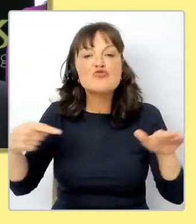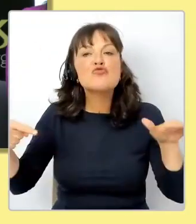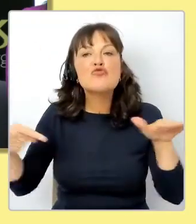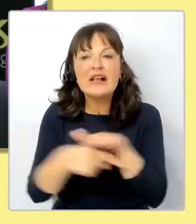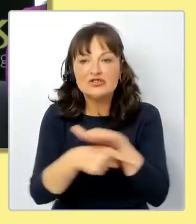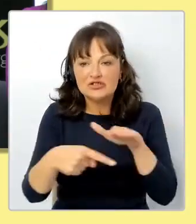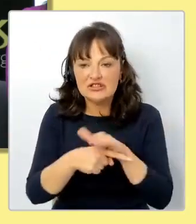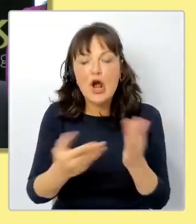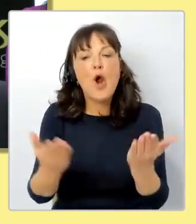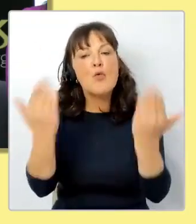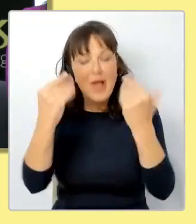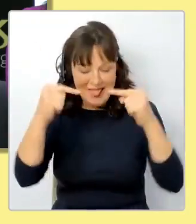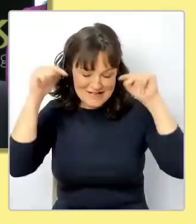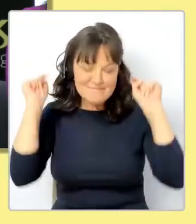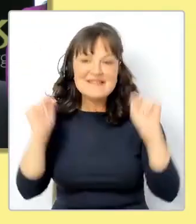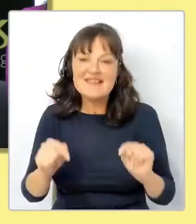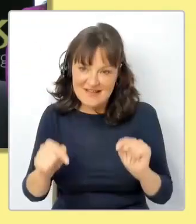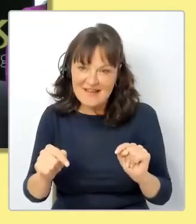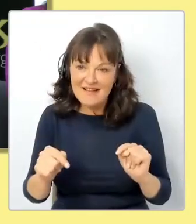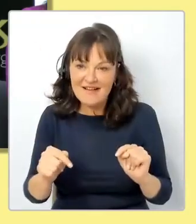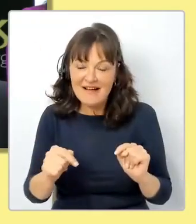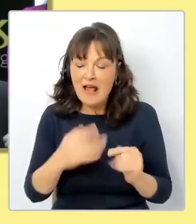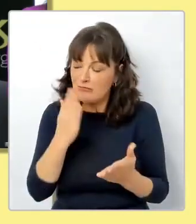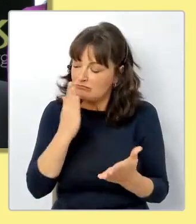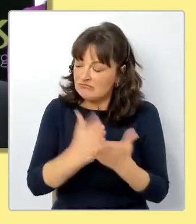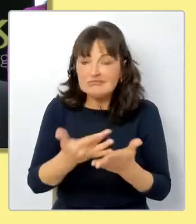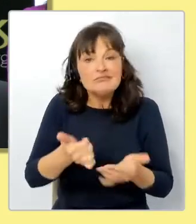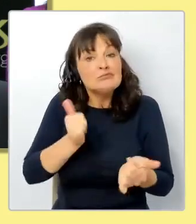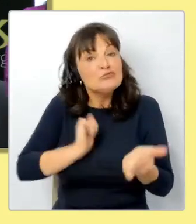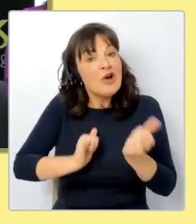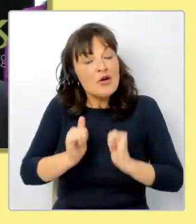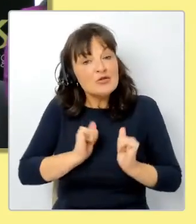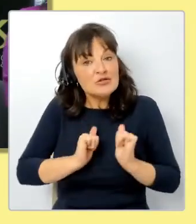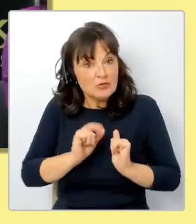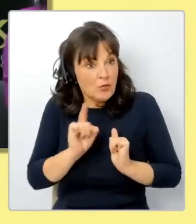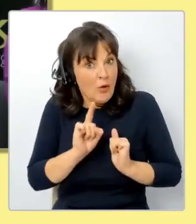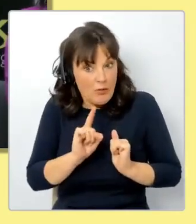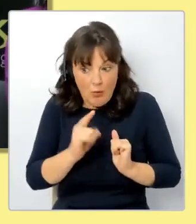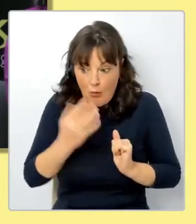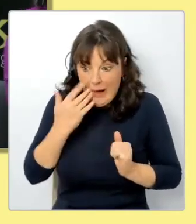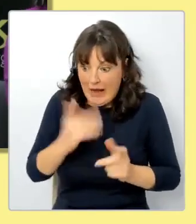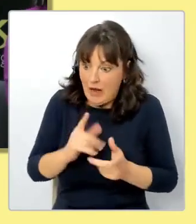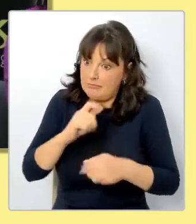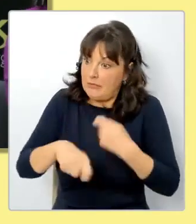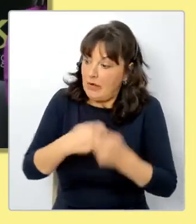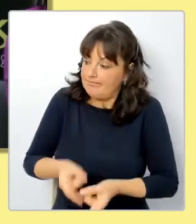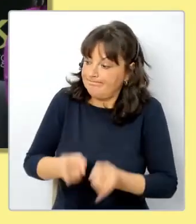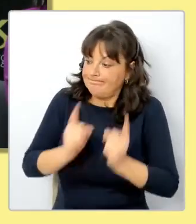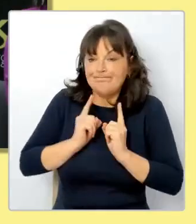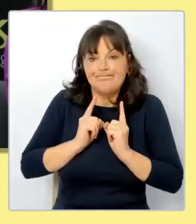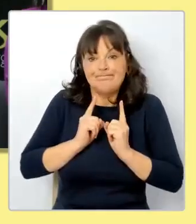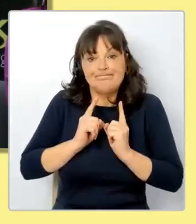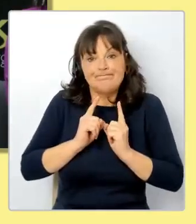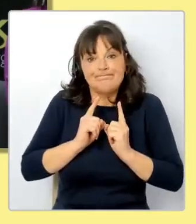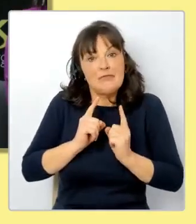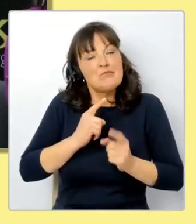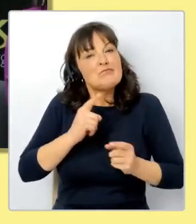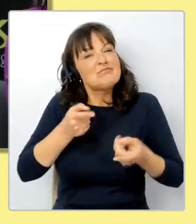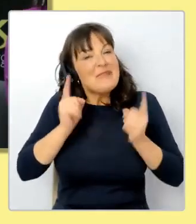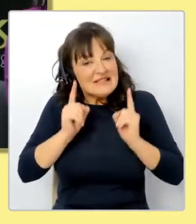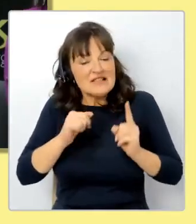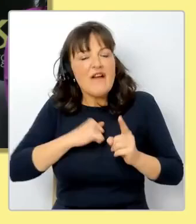here. And I'm really proud of the fact that one of the first things I did when I was appointed in government, I was Minister for External Affairs, was put in